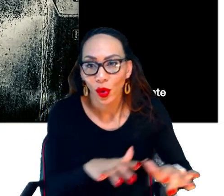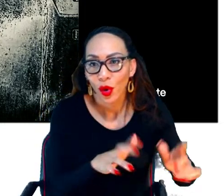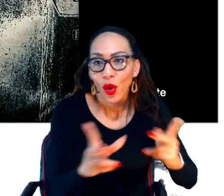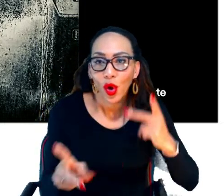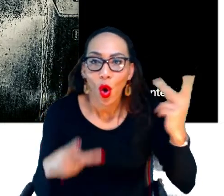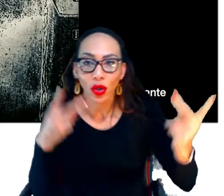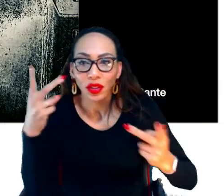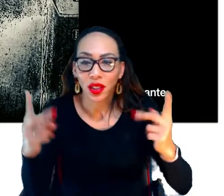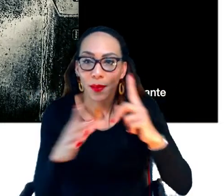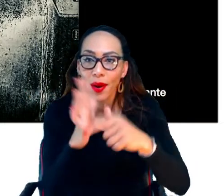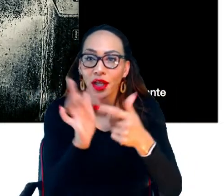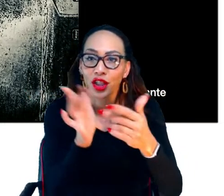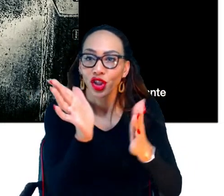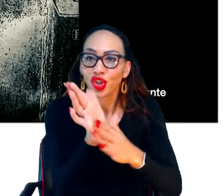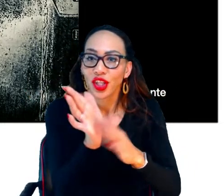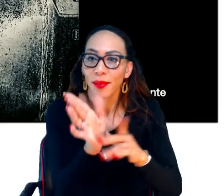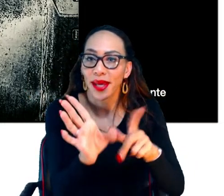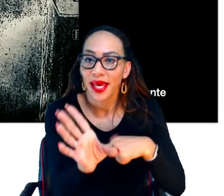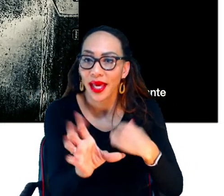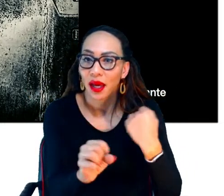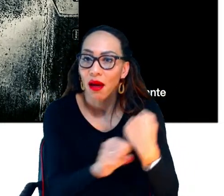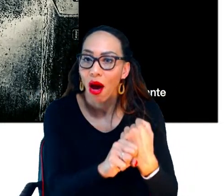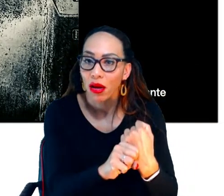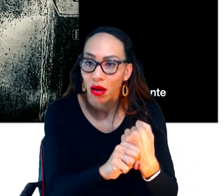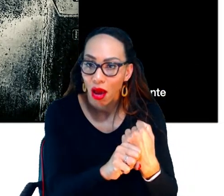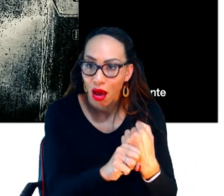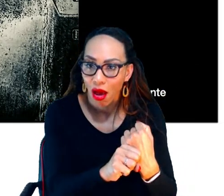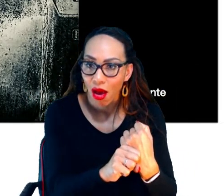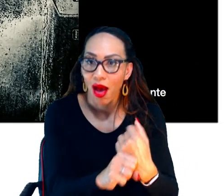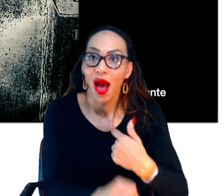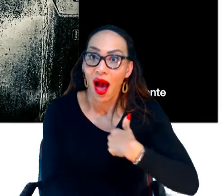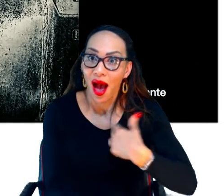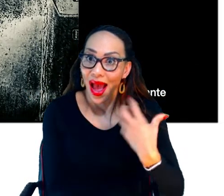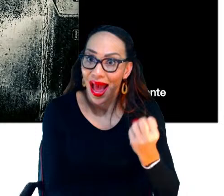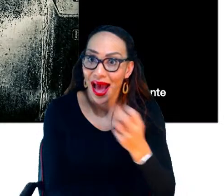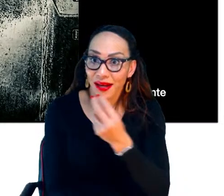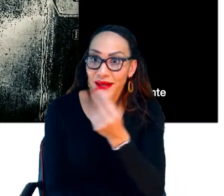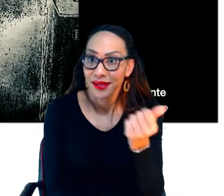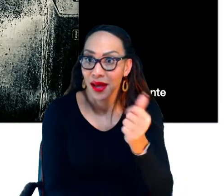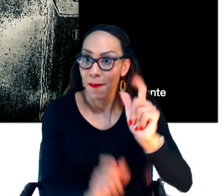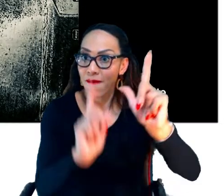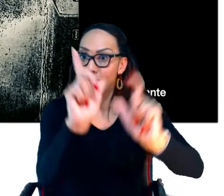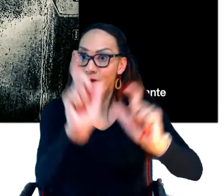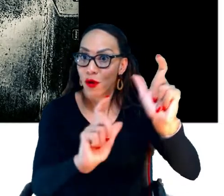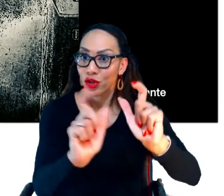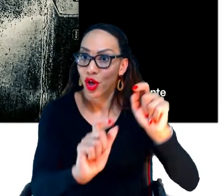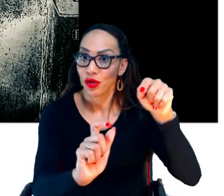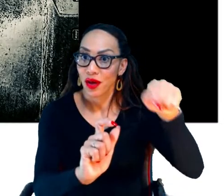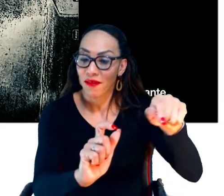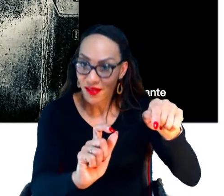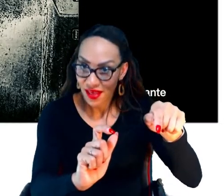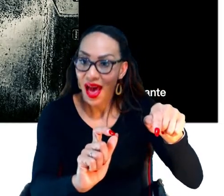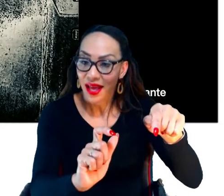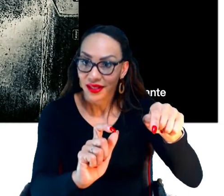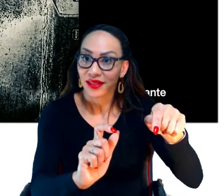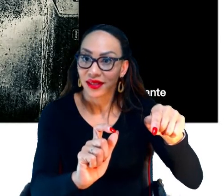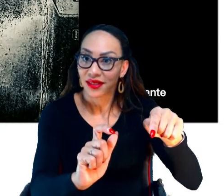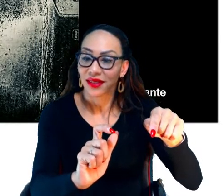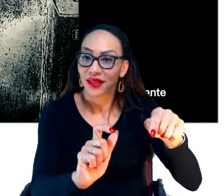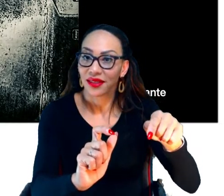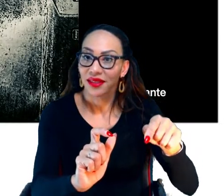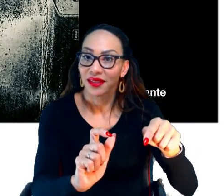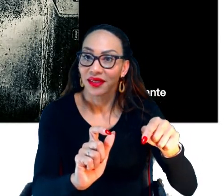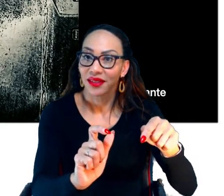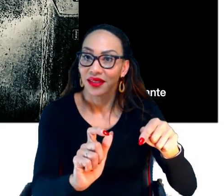And so I had some photographs of that, and then I've kind of layered and played with those 2